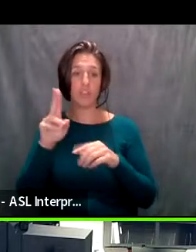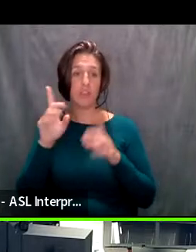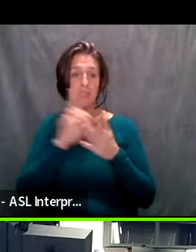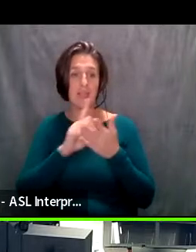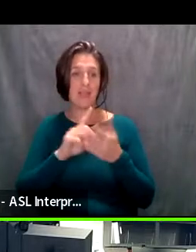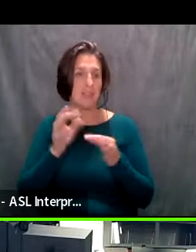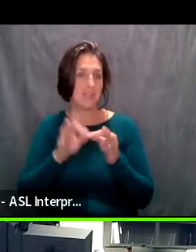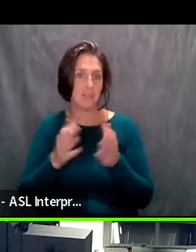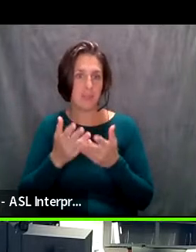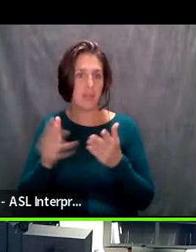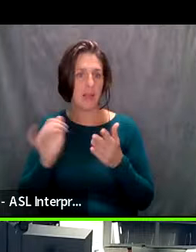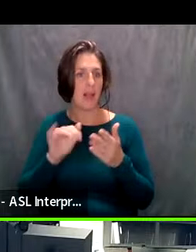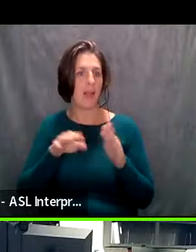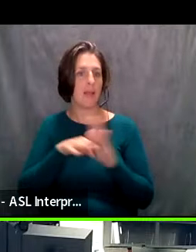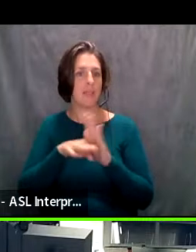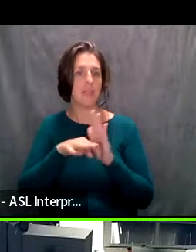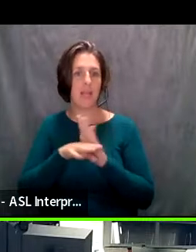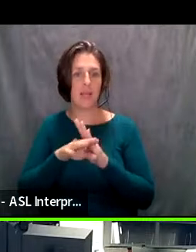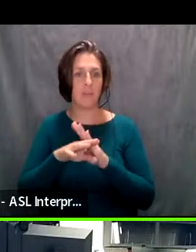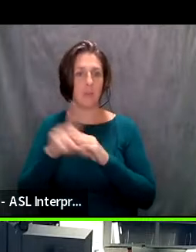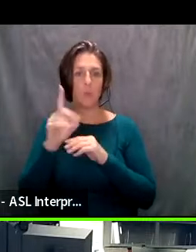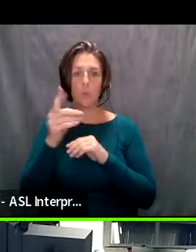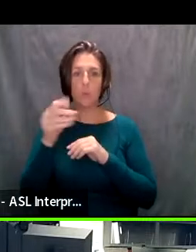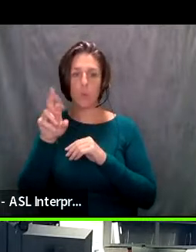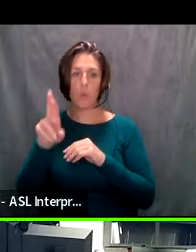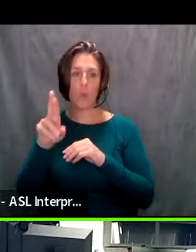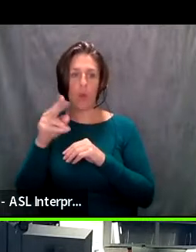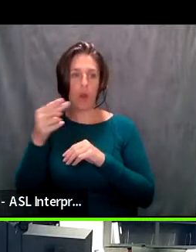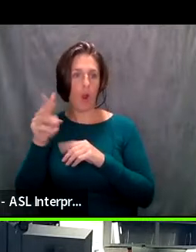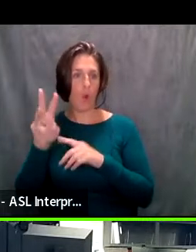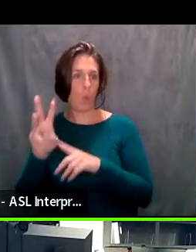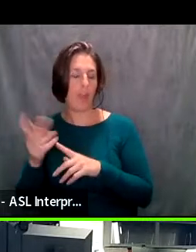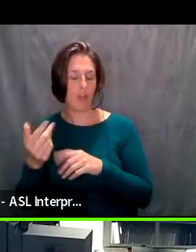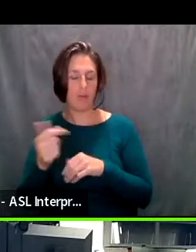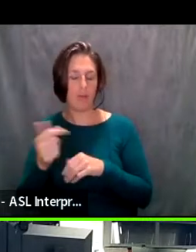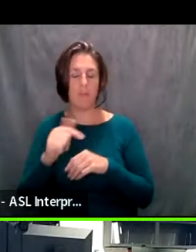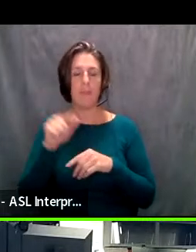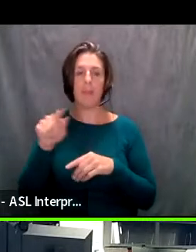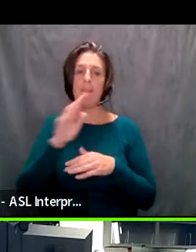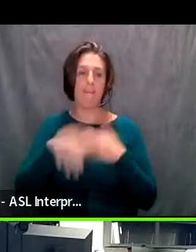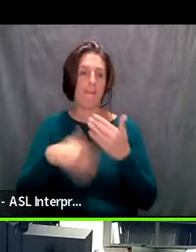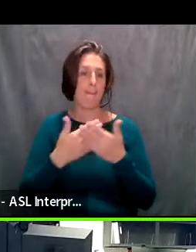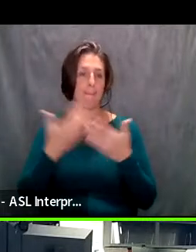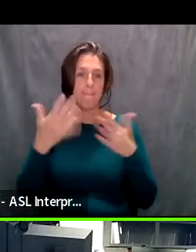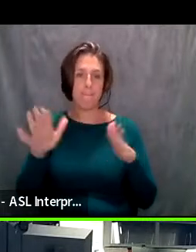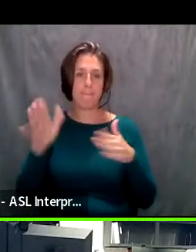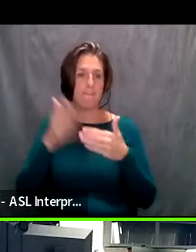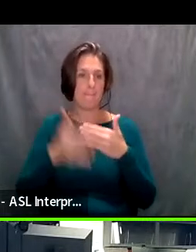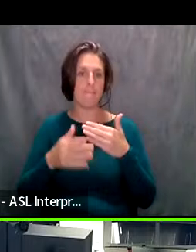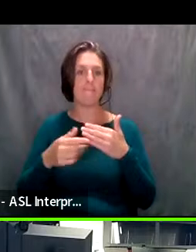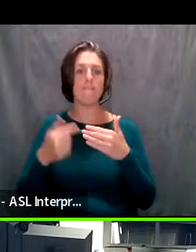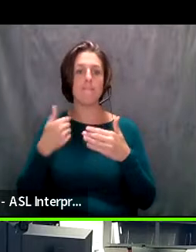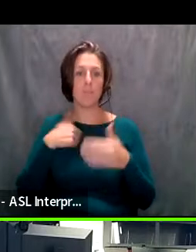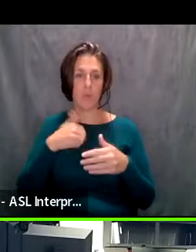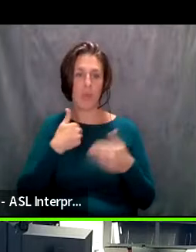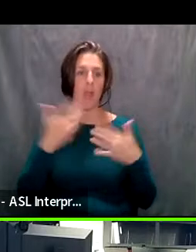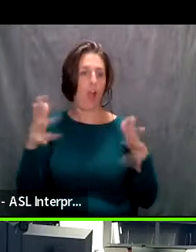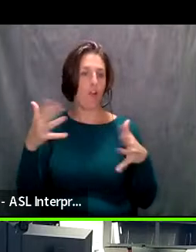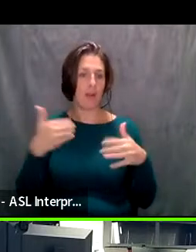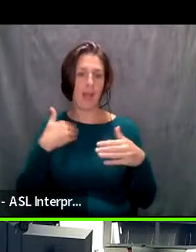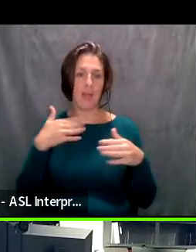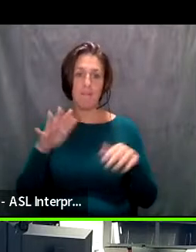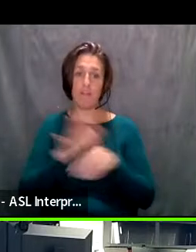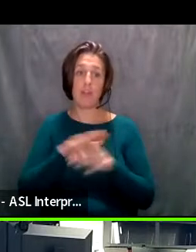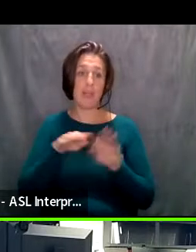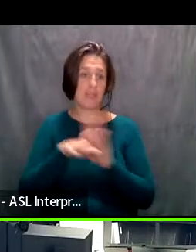things like accessible door hardware. That all has been done. So we already have fully accessible doors. If